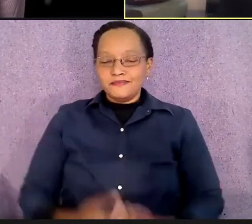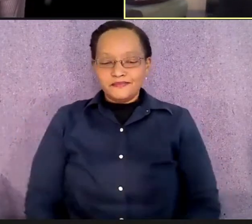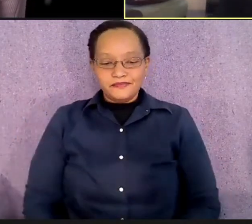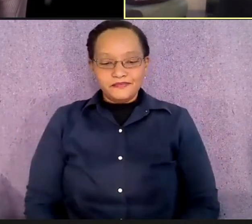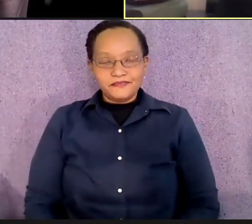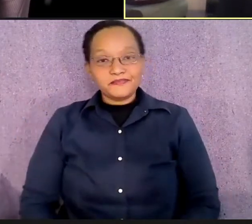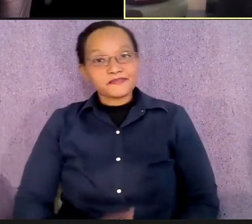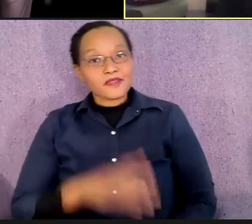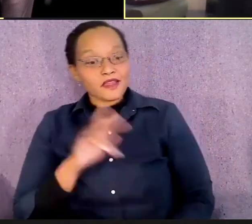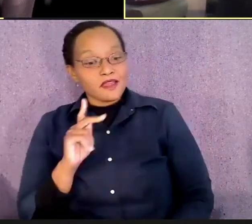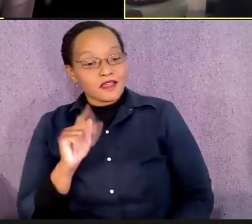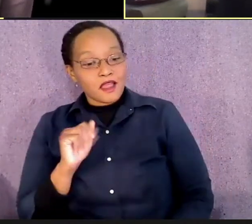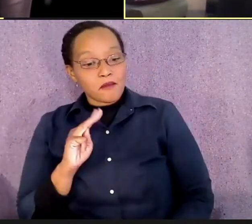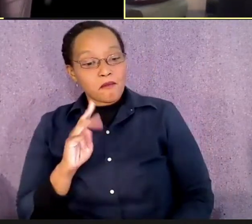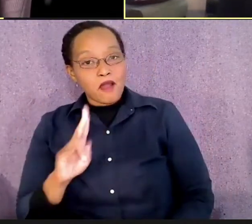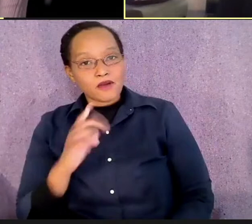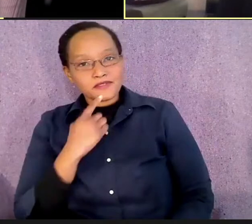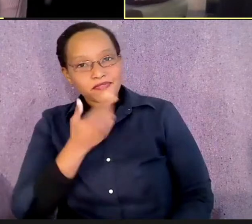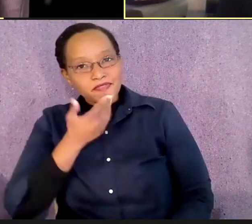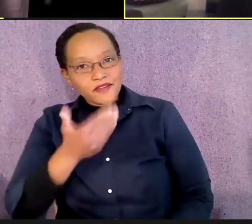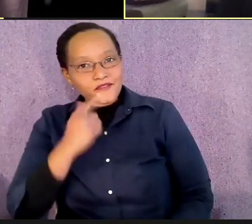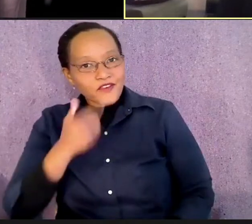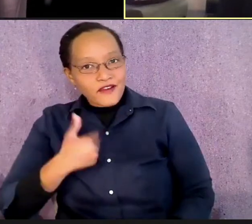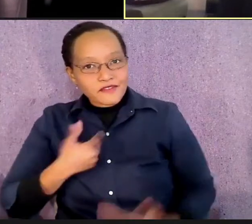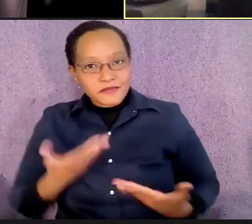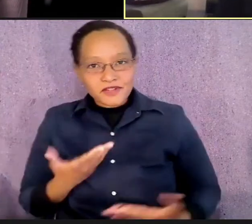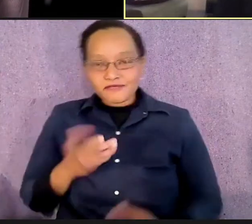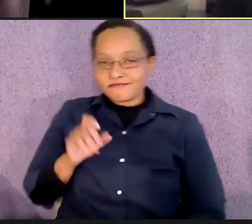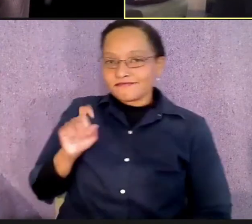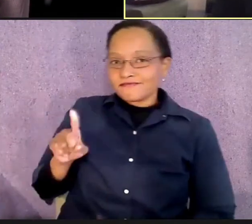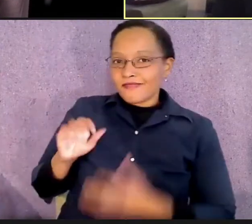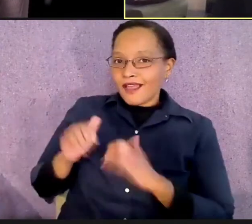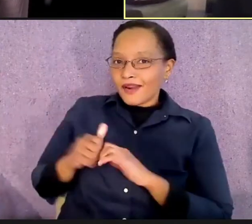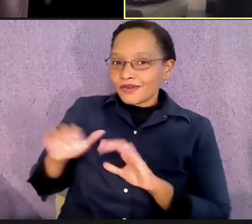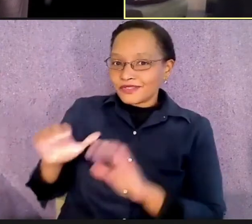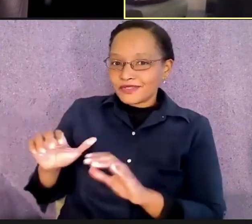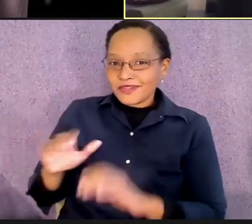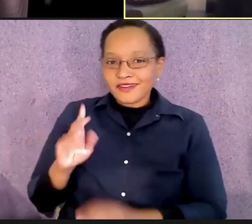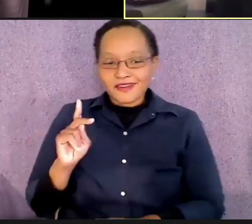Thanks for having me. Well, how are you doing?